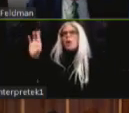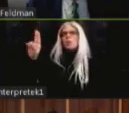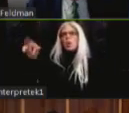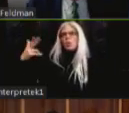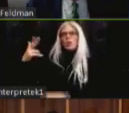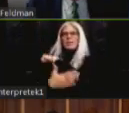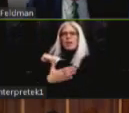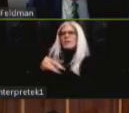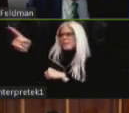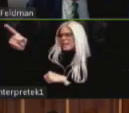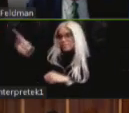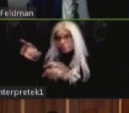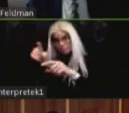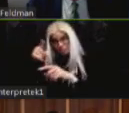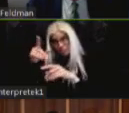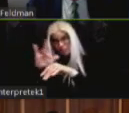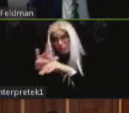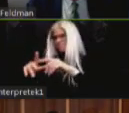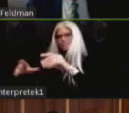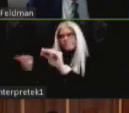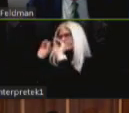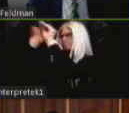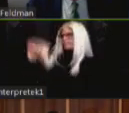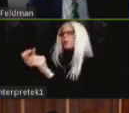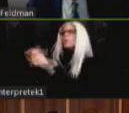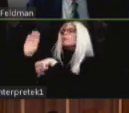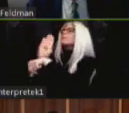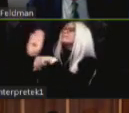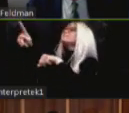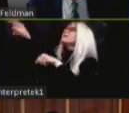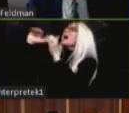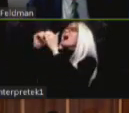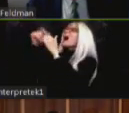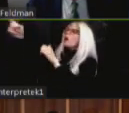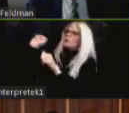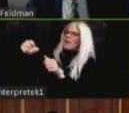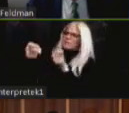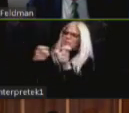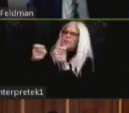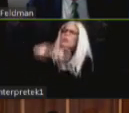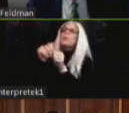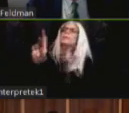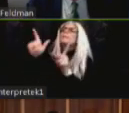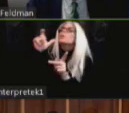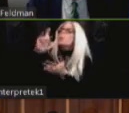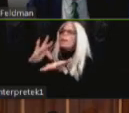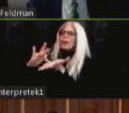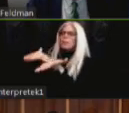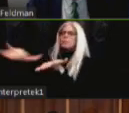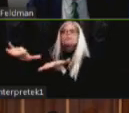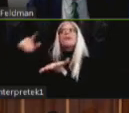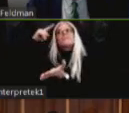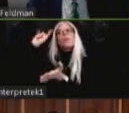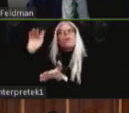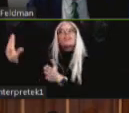businesses to deal with, to track down the medical exemption for their patrons. And so what they would